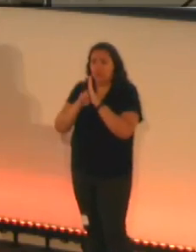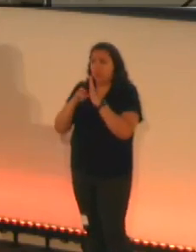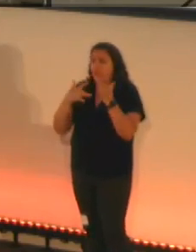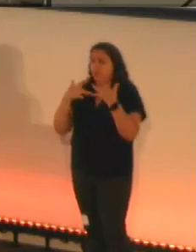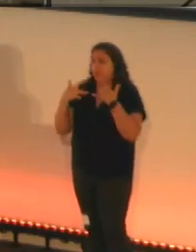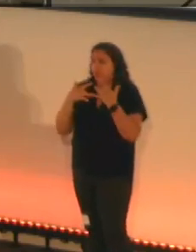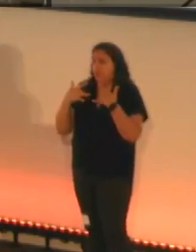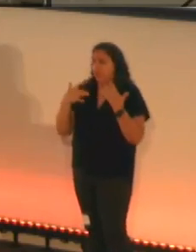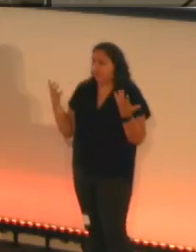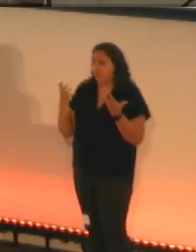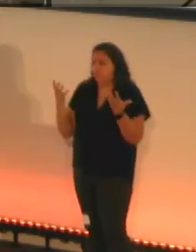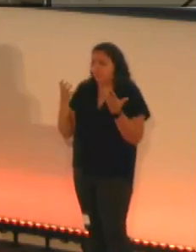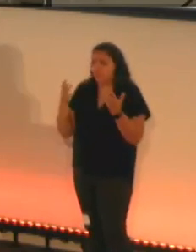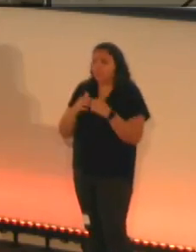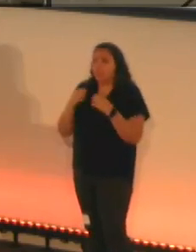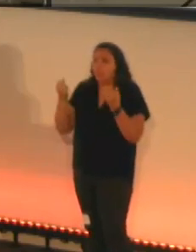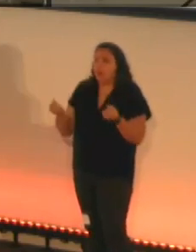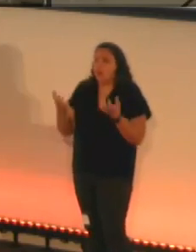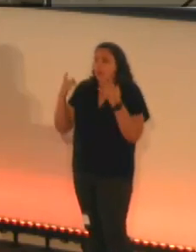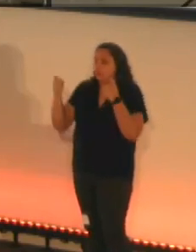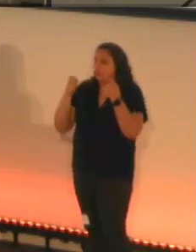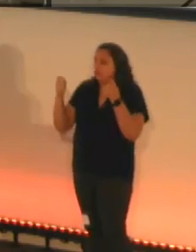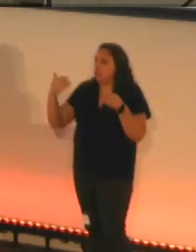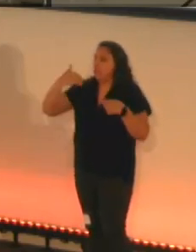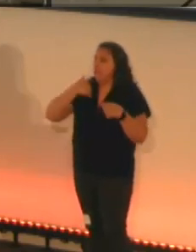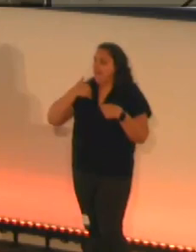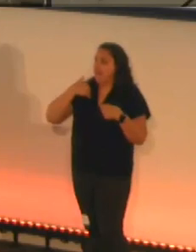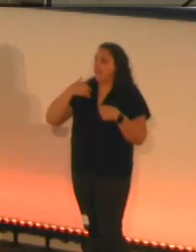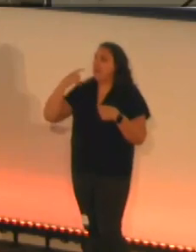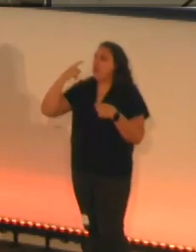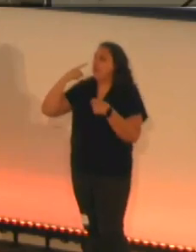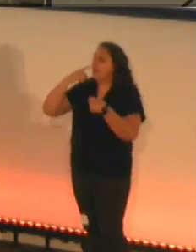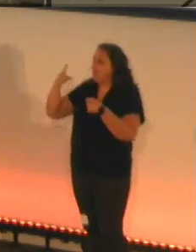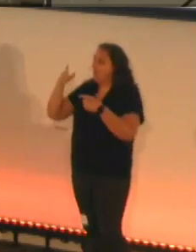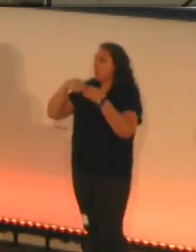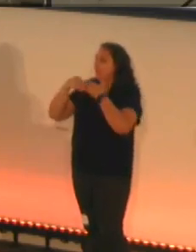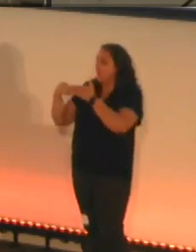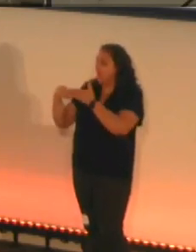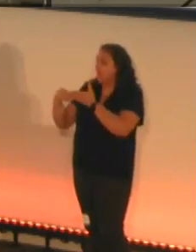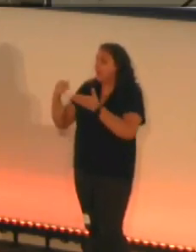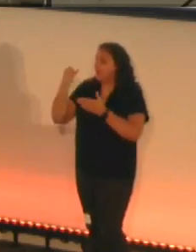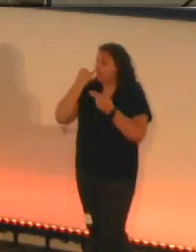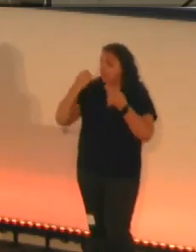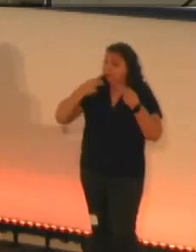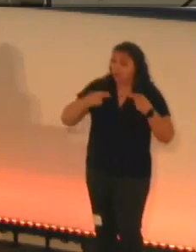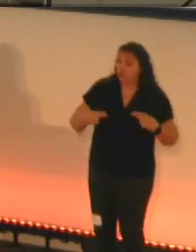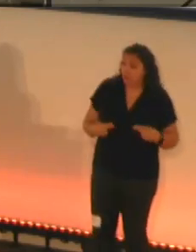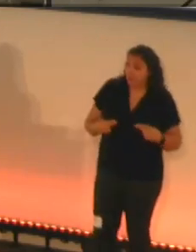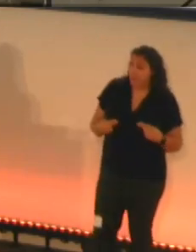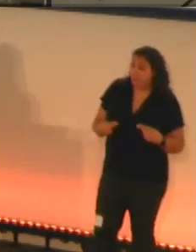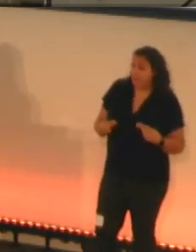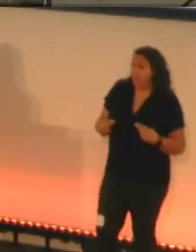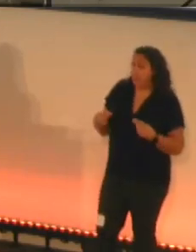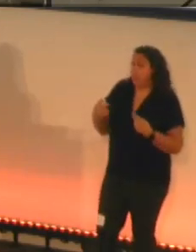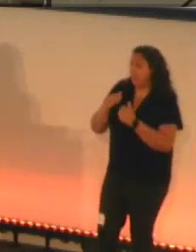participants brought up, which was actually how much control they had over the guide. So with it being a human guide, or being a human behind